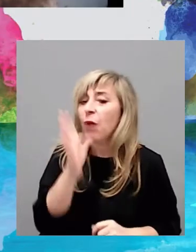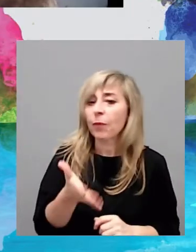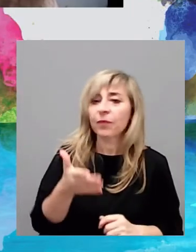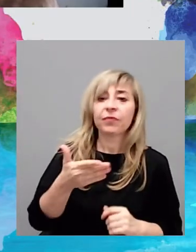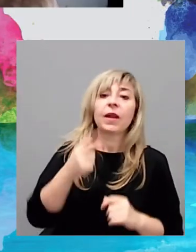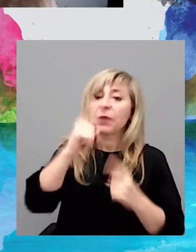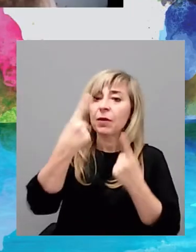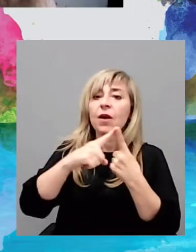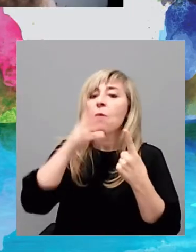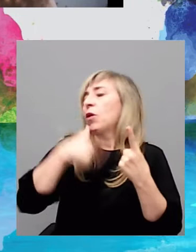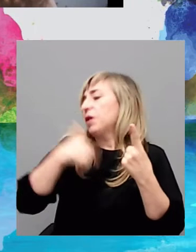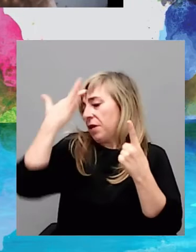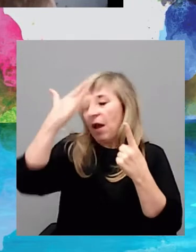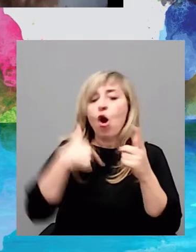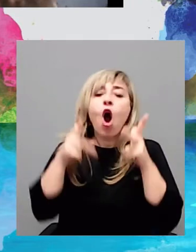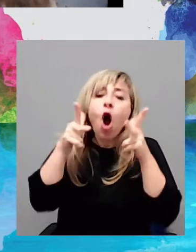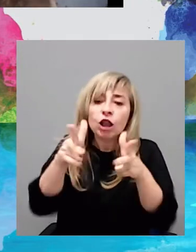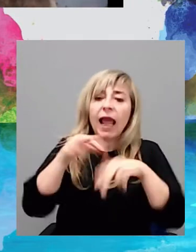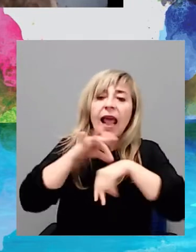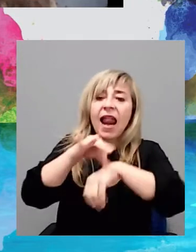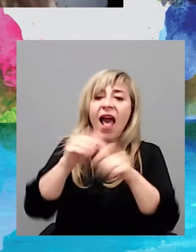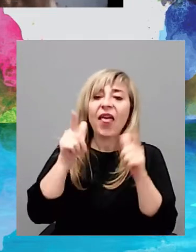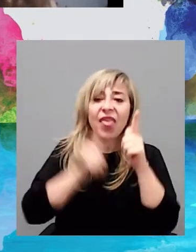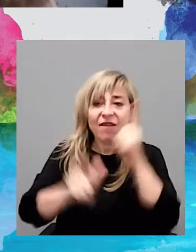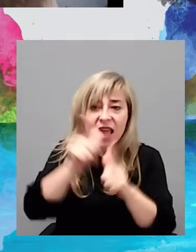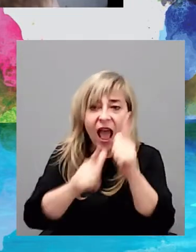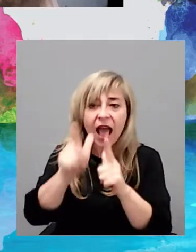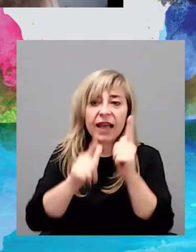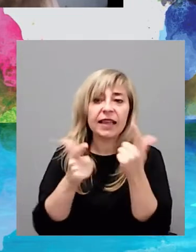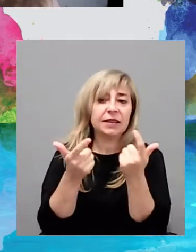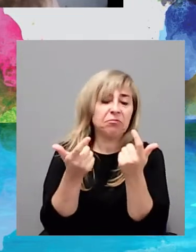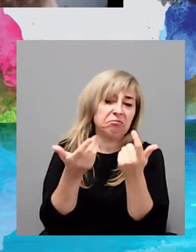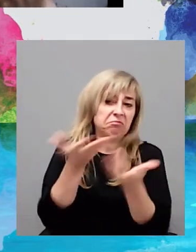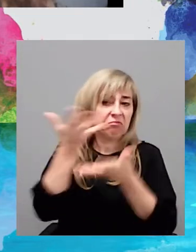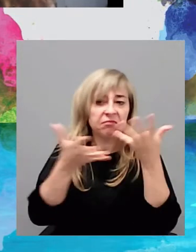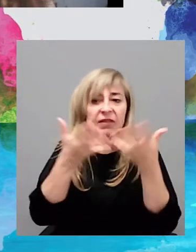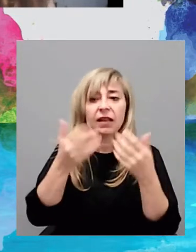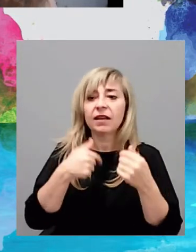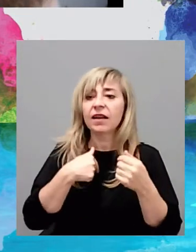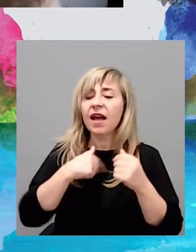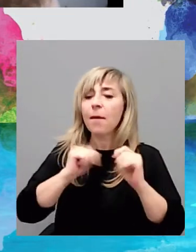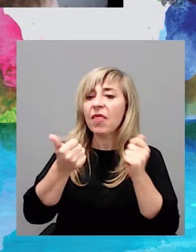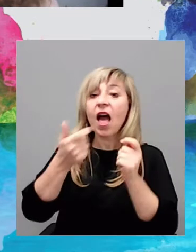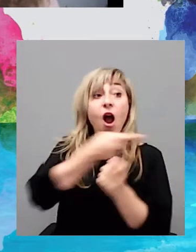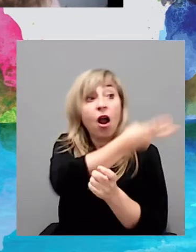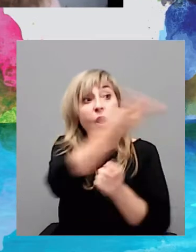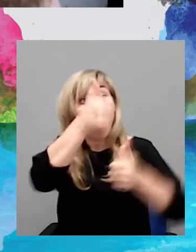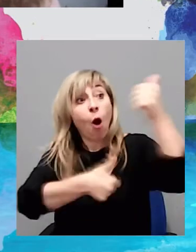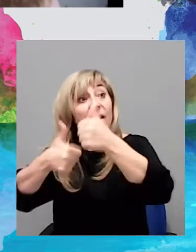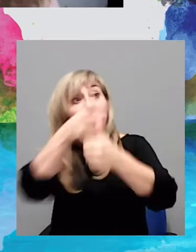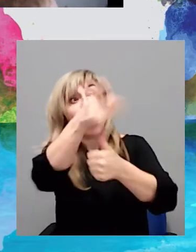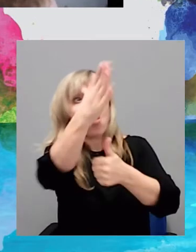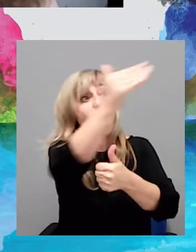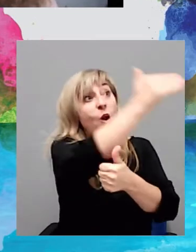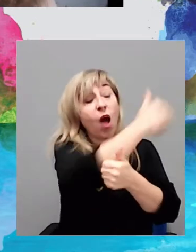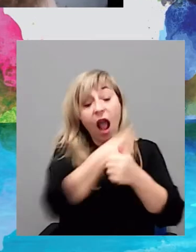in terms of execution, I might have a hotel or a travel agency, and I have a market that others do